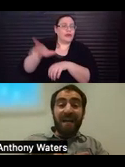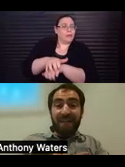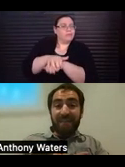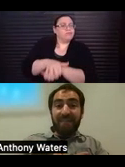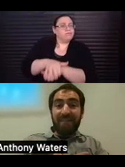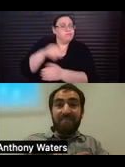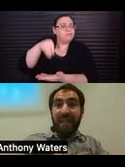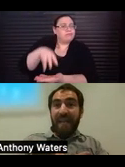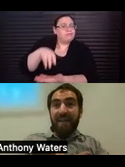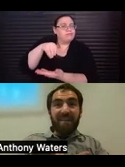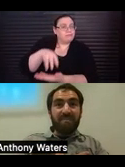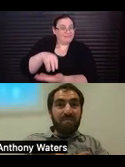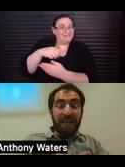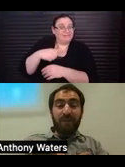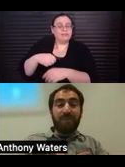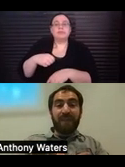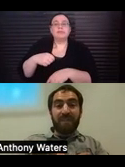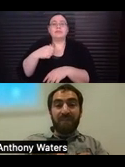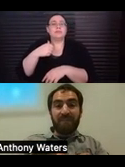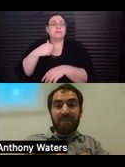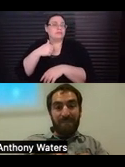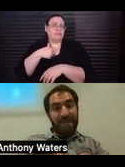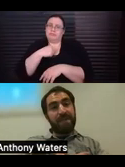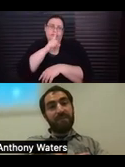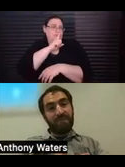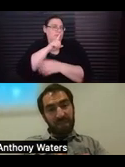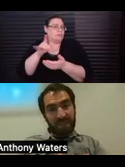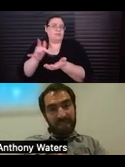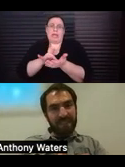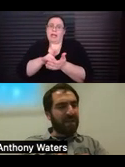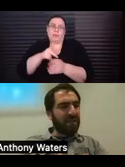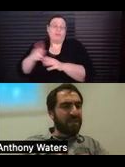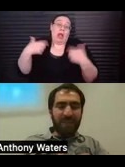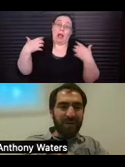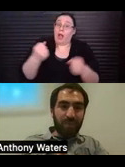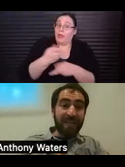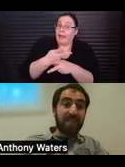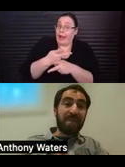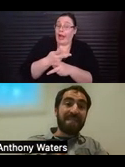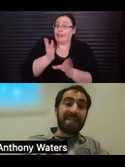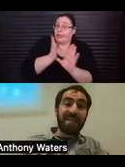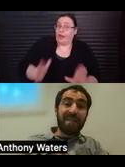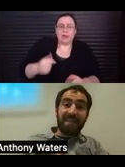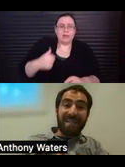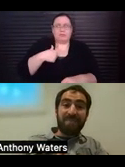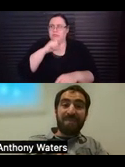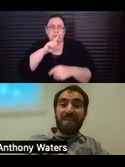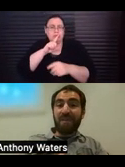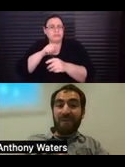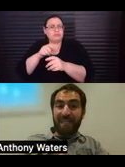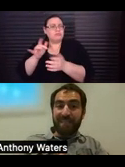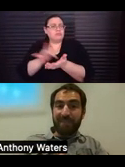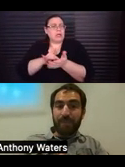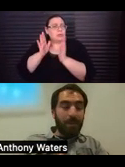I'm not a medical professional. I'm a healthcare professional as a psychologist, but I don't practice medicine, yet I'm